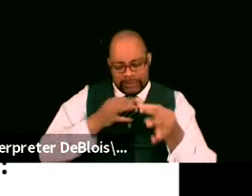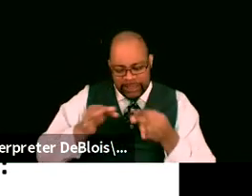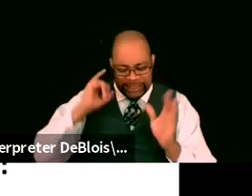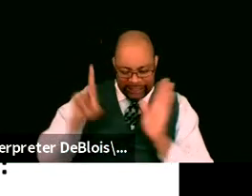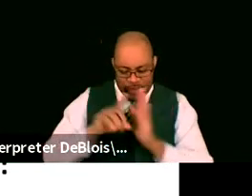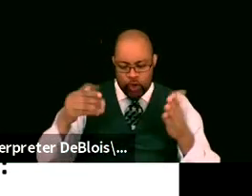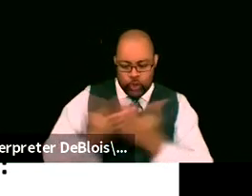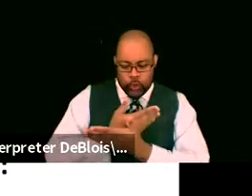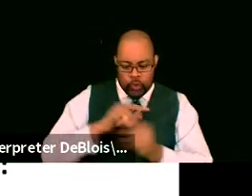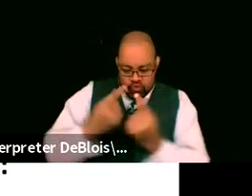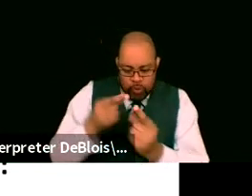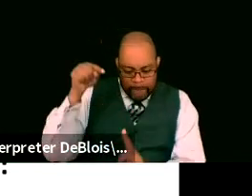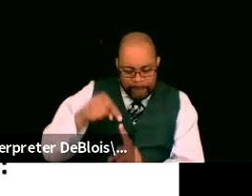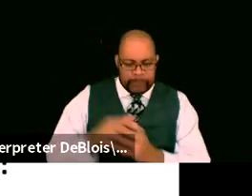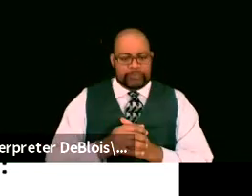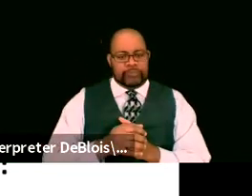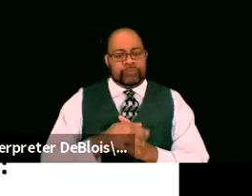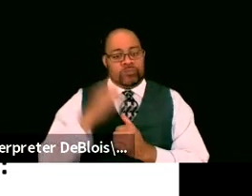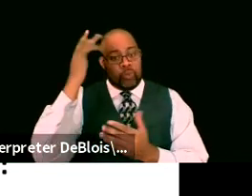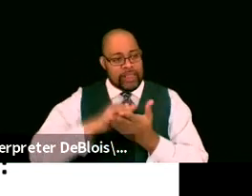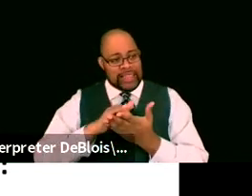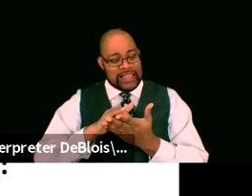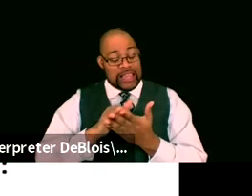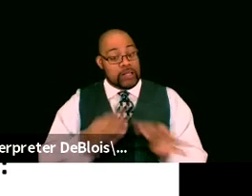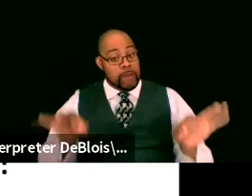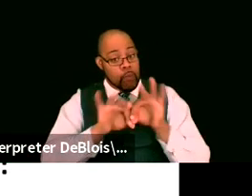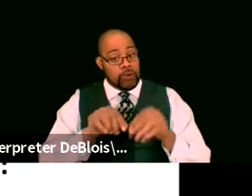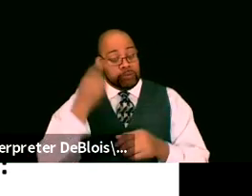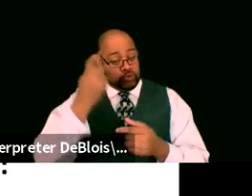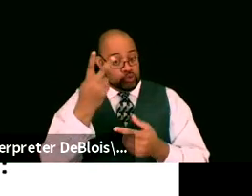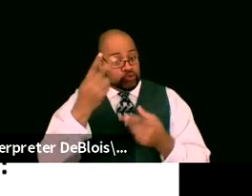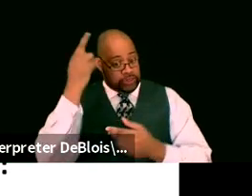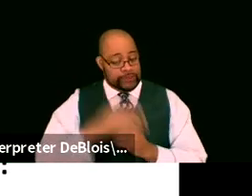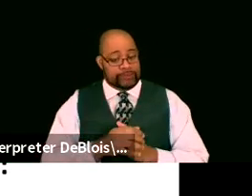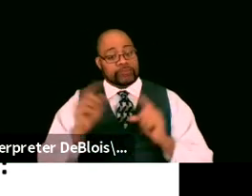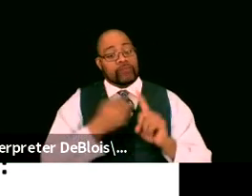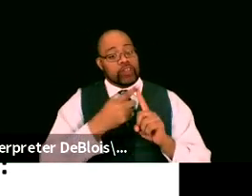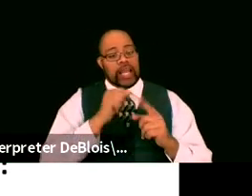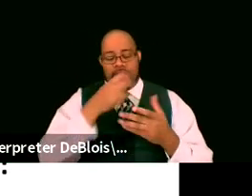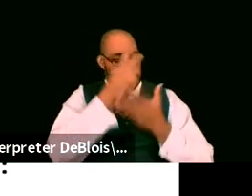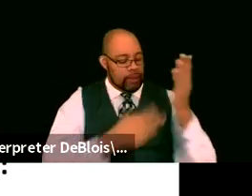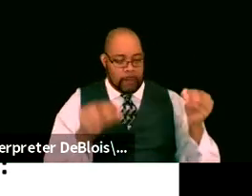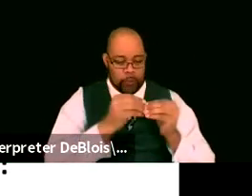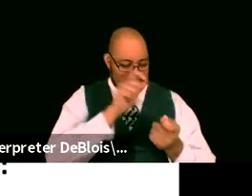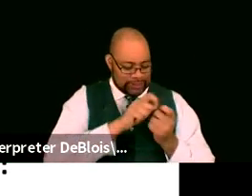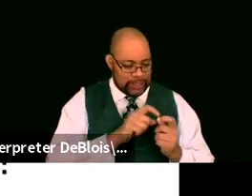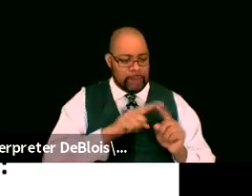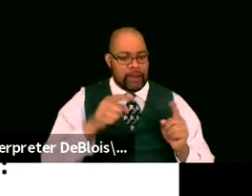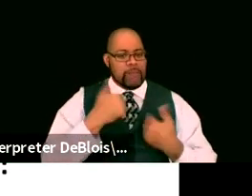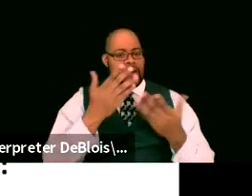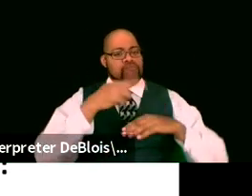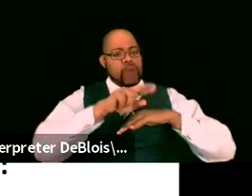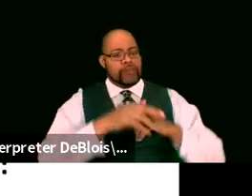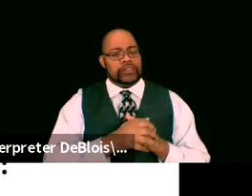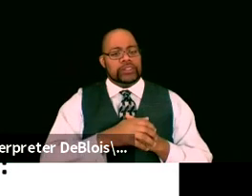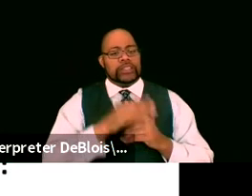this new species group. Now, the reason this is particularly relevant is twofold. The first, which I'm not going to delve into in detail, but I provided a reference at the